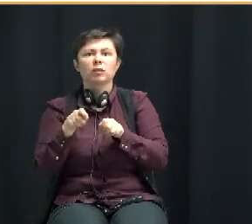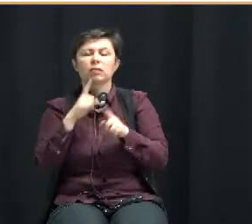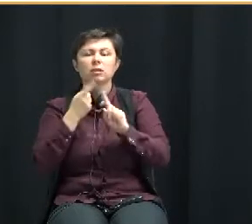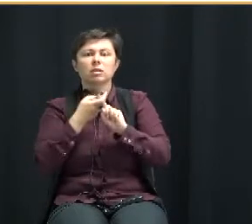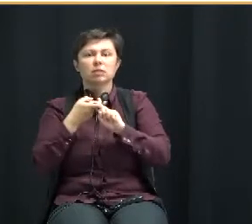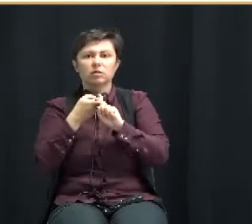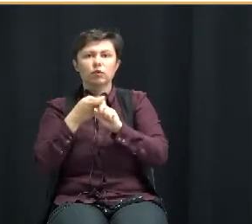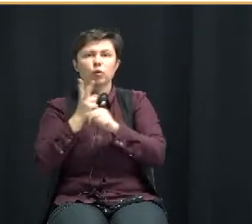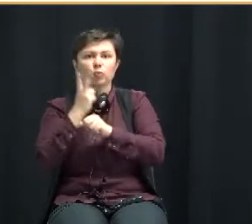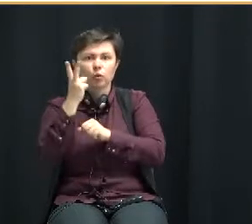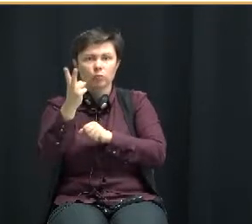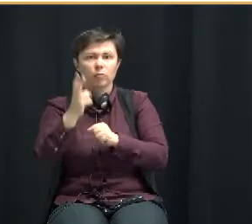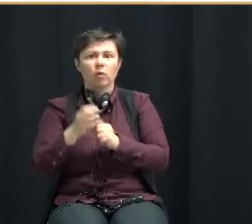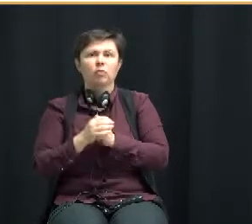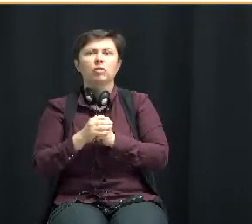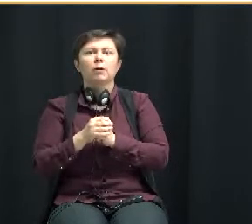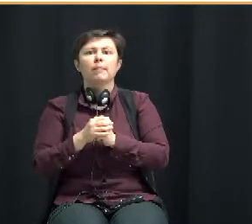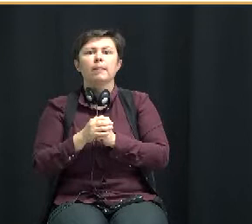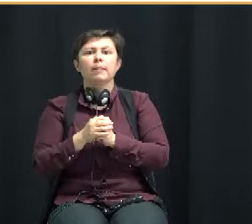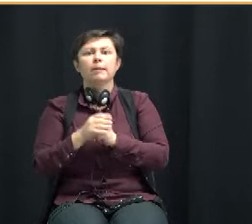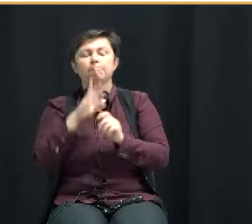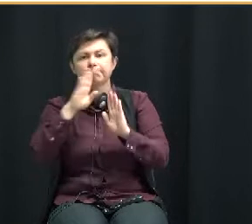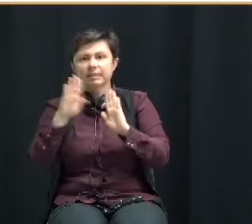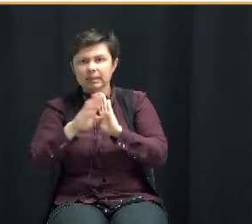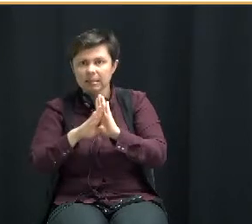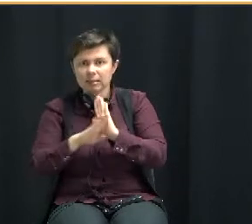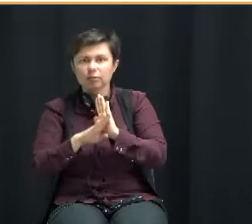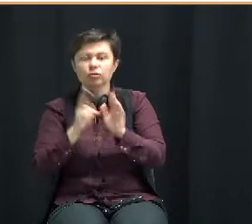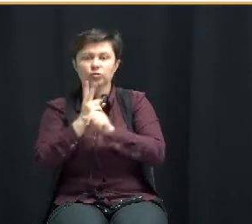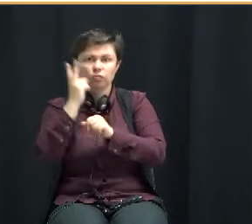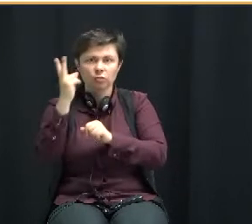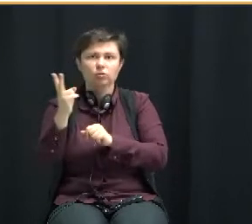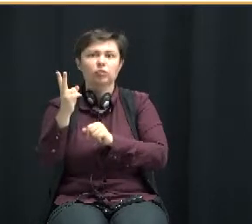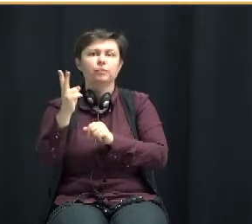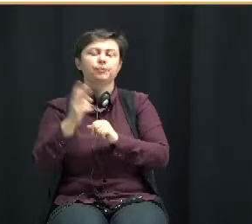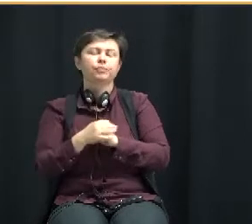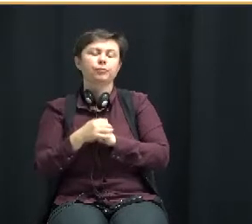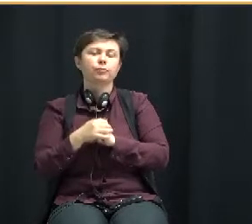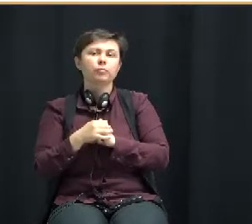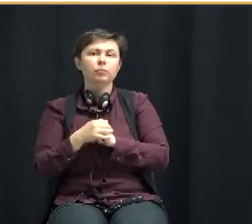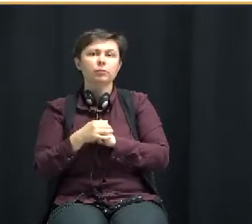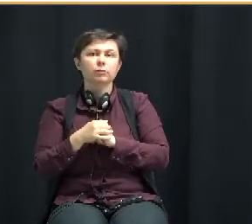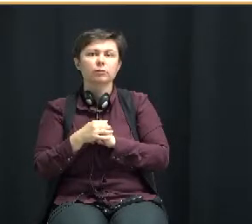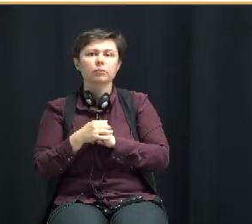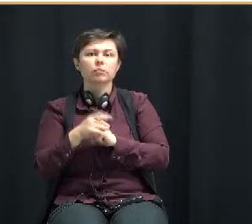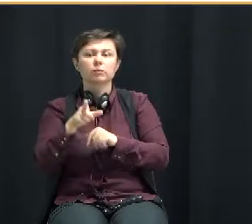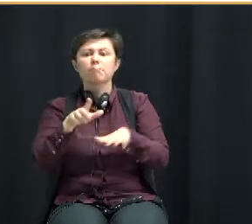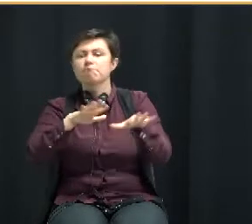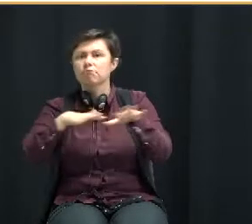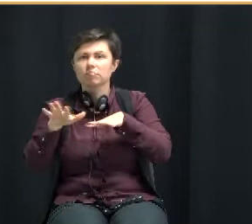for solutions related to accessibility, standards for the accessibility